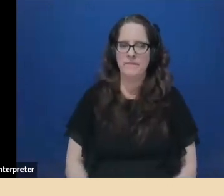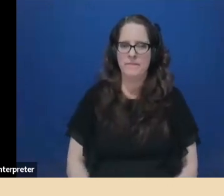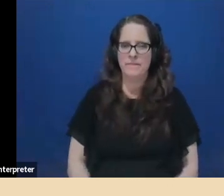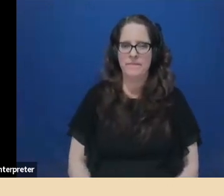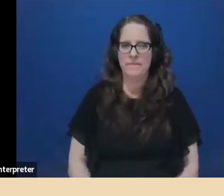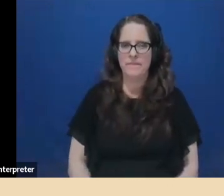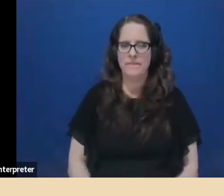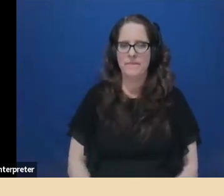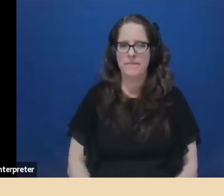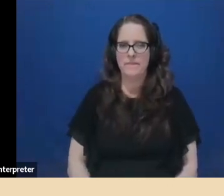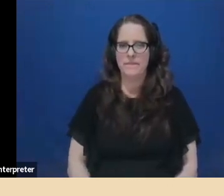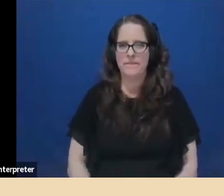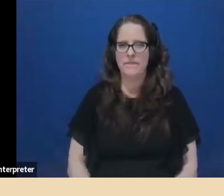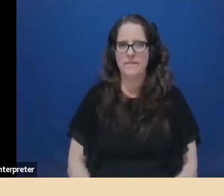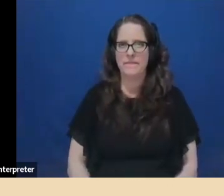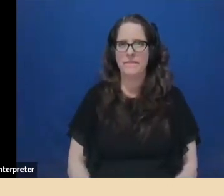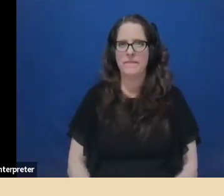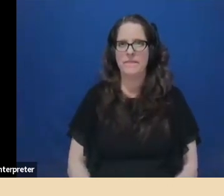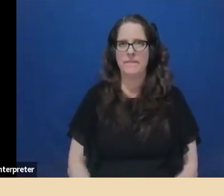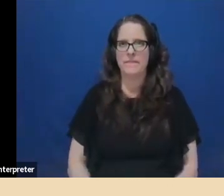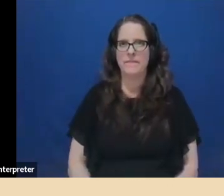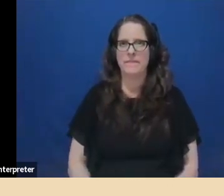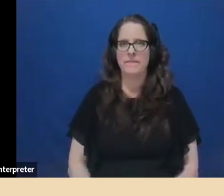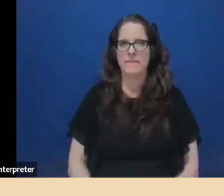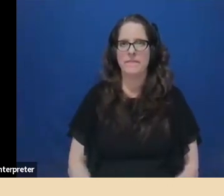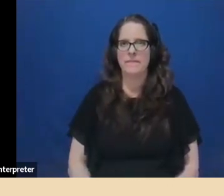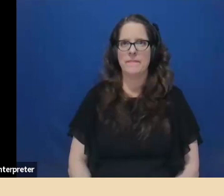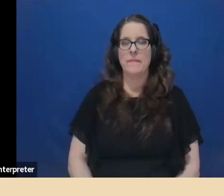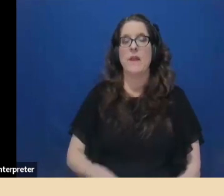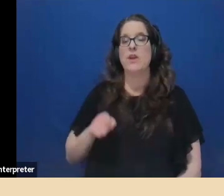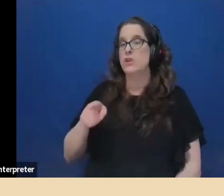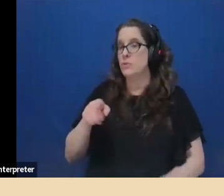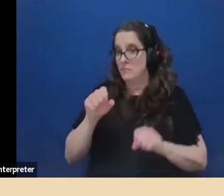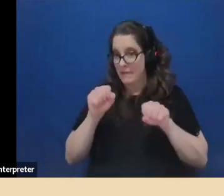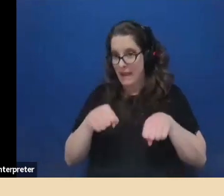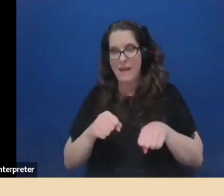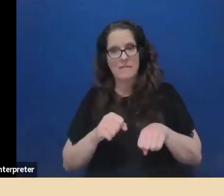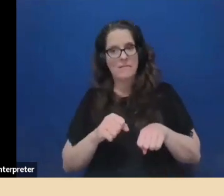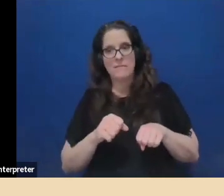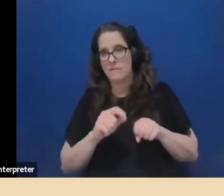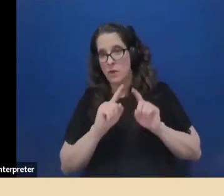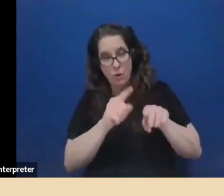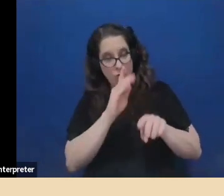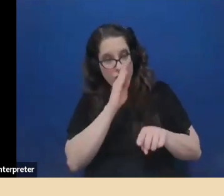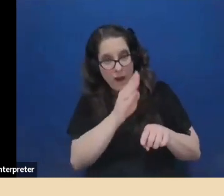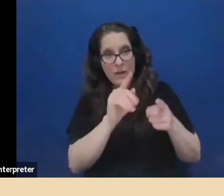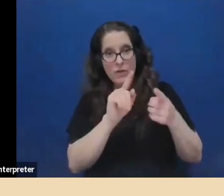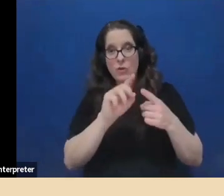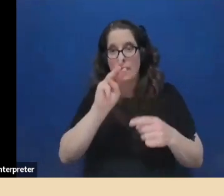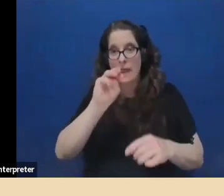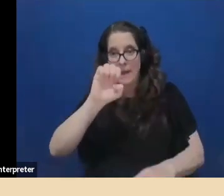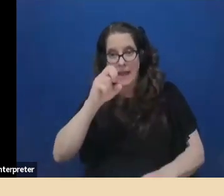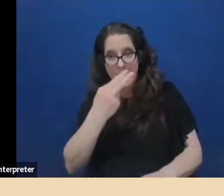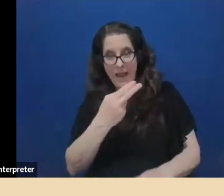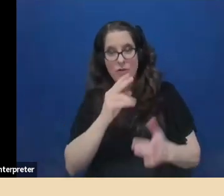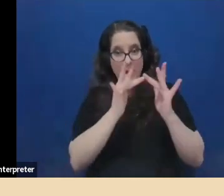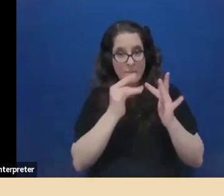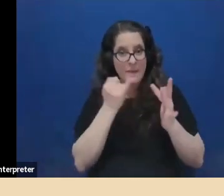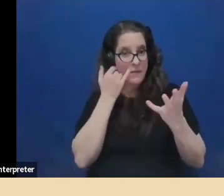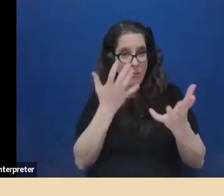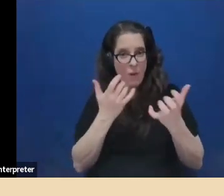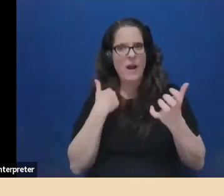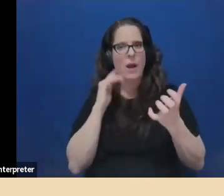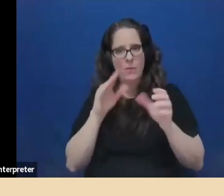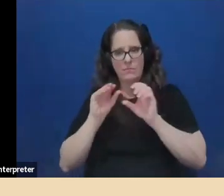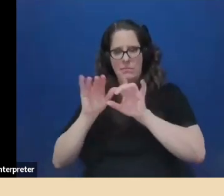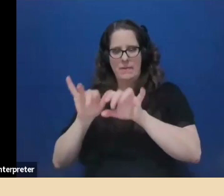you can go right to our MIH website as well. There's a host of other information on here as well, so I'll put that in there also. All right,